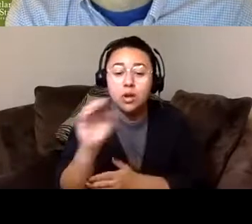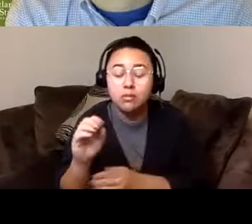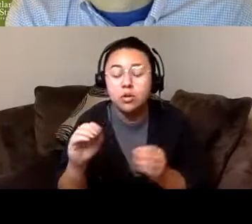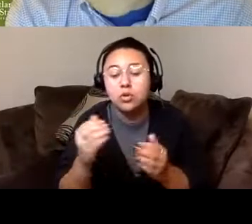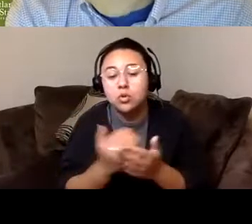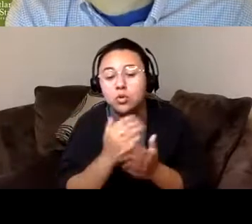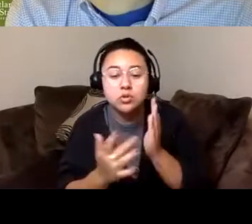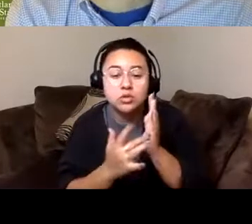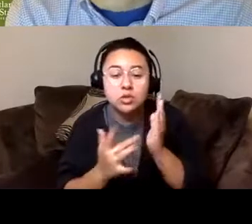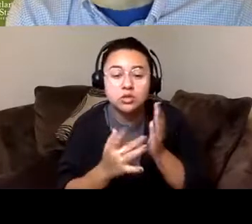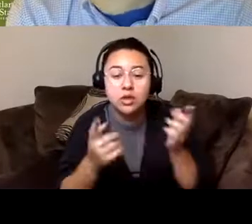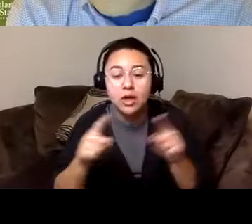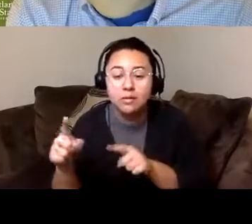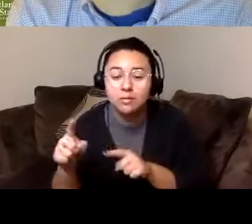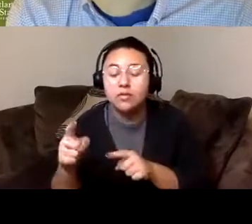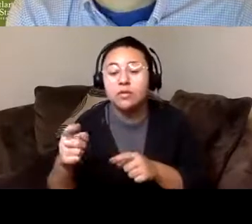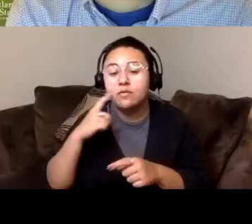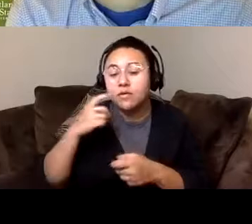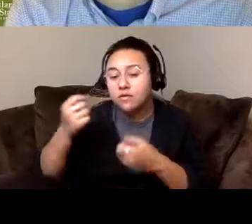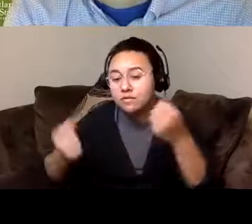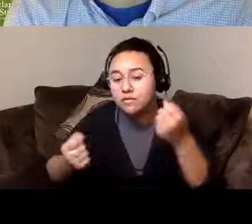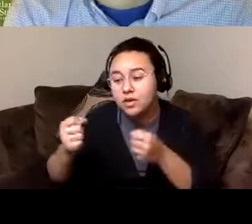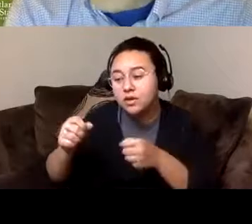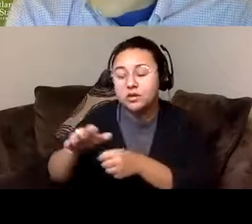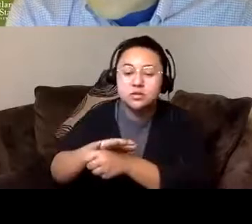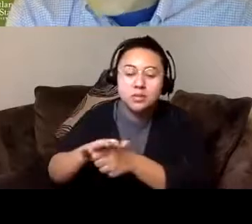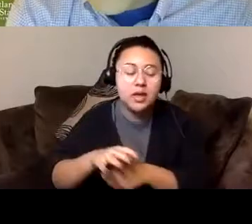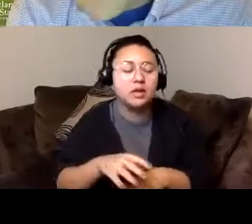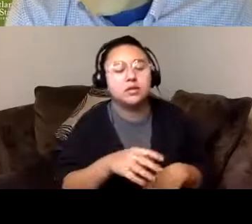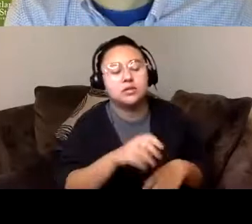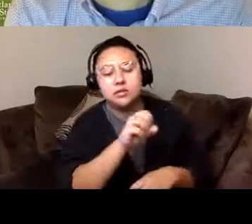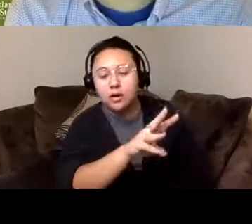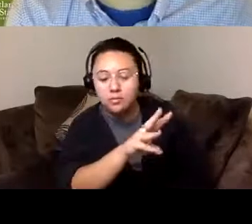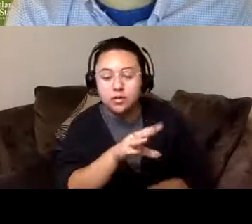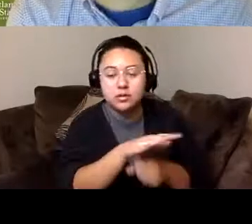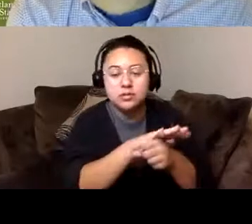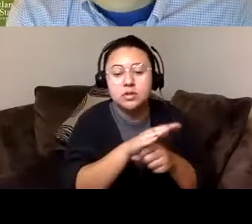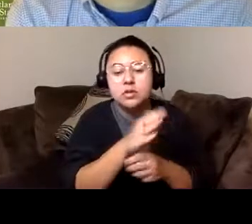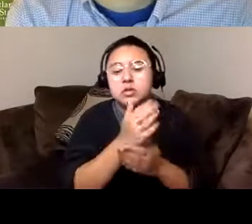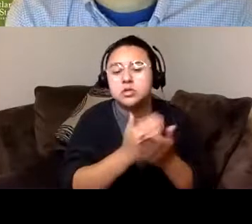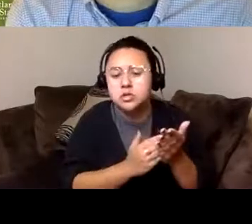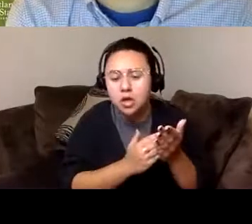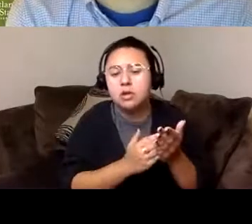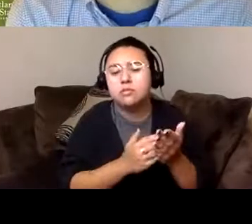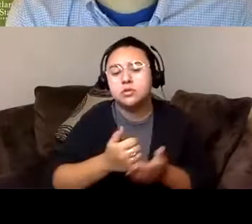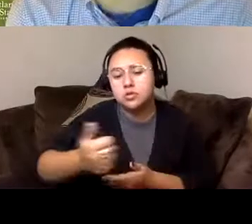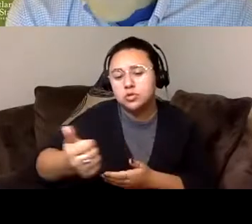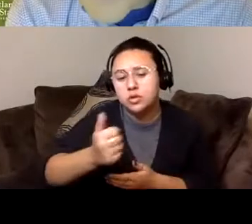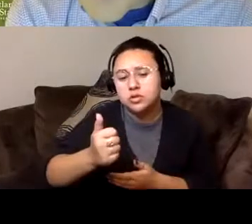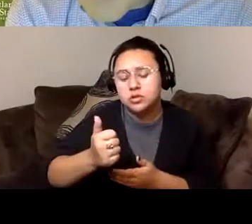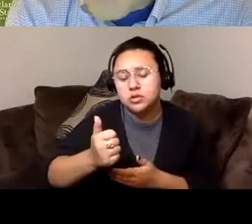in the vehicle space and on the software space. We're seeing some transit integration happening around the